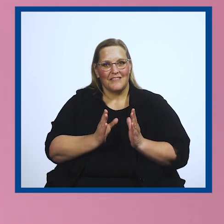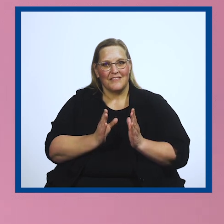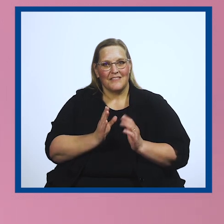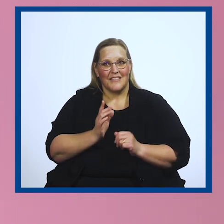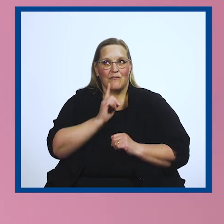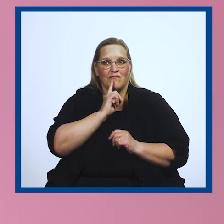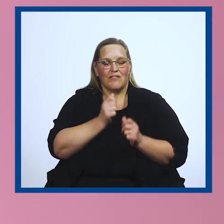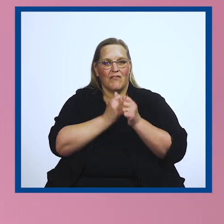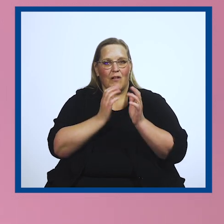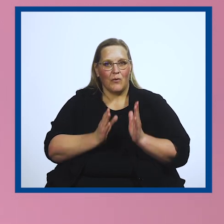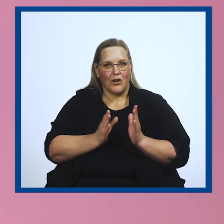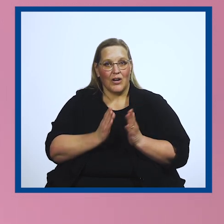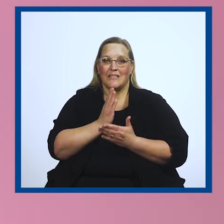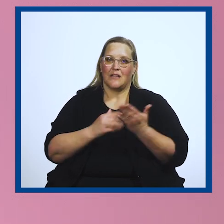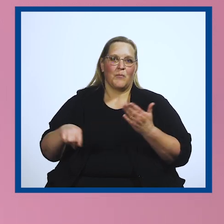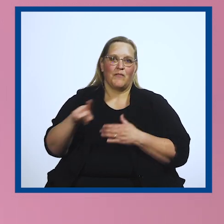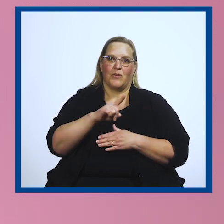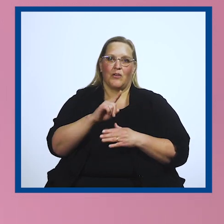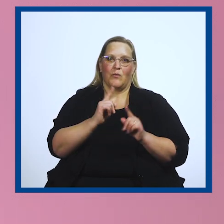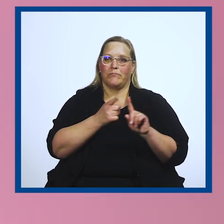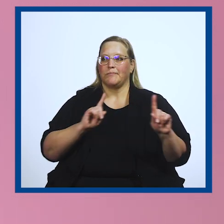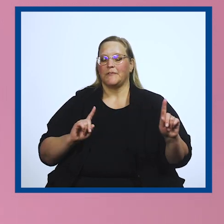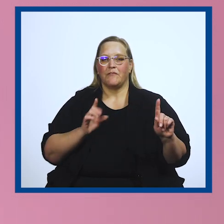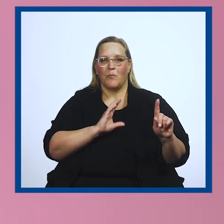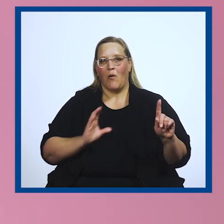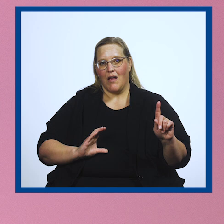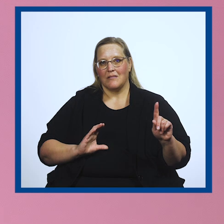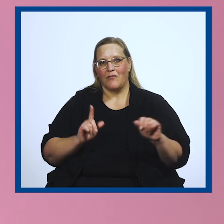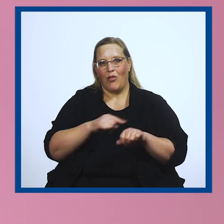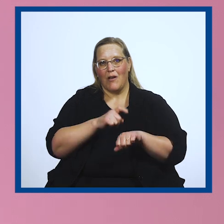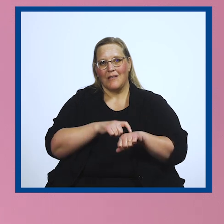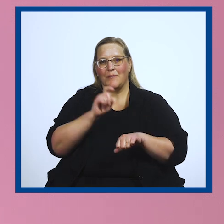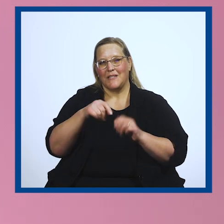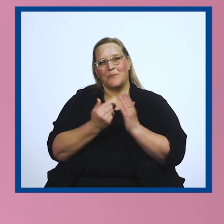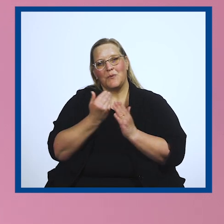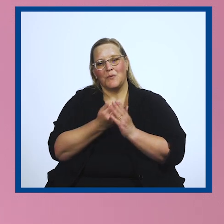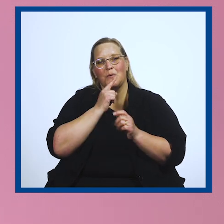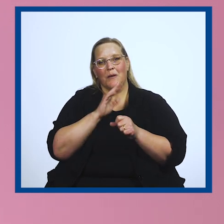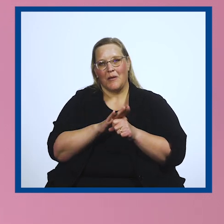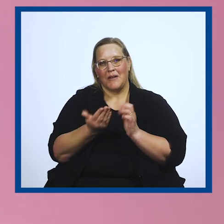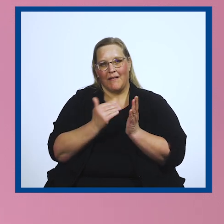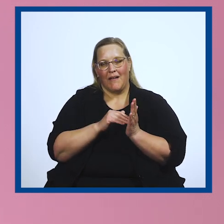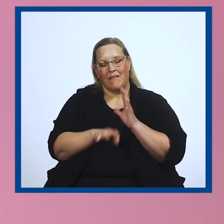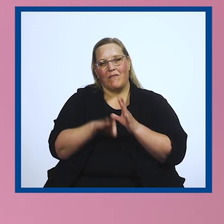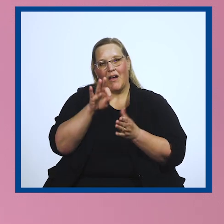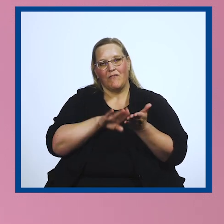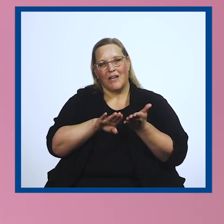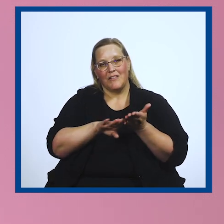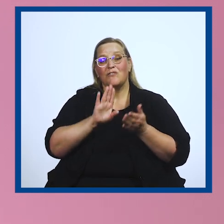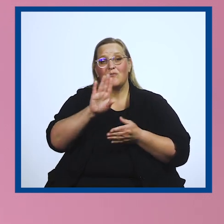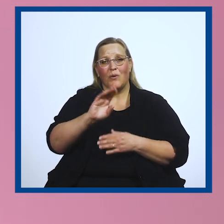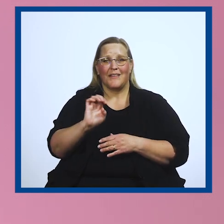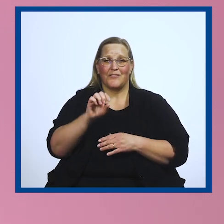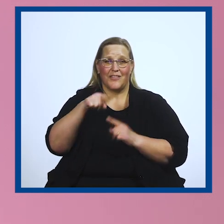real follower? Some of you have been far from Christ for a long time and you need to renew that commitment and find that forgiveness. This is your Easter. With